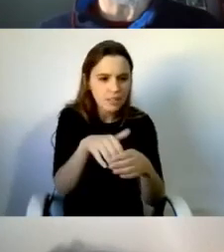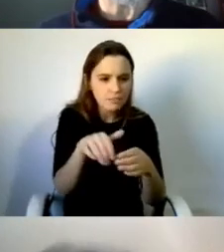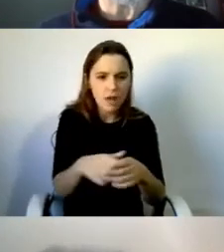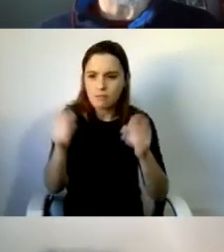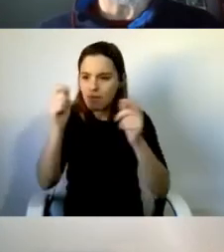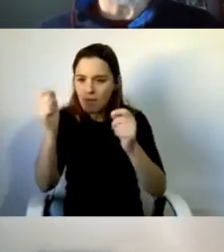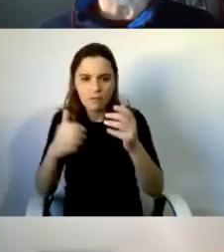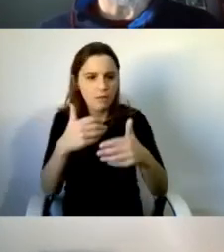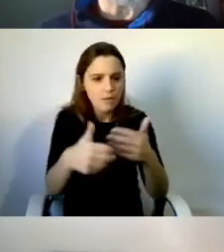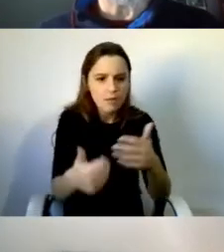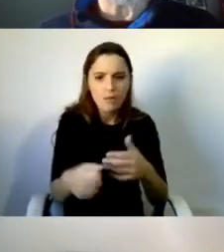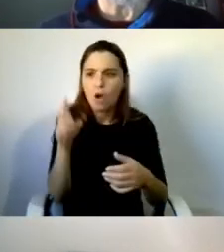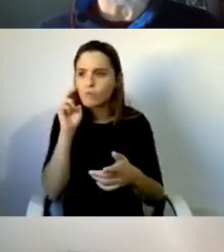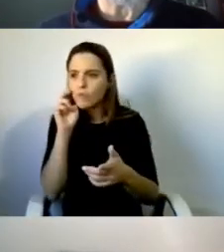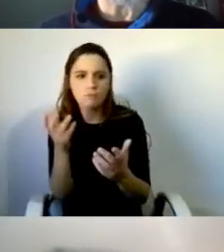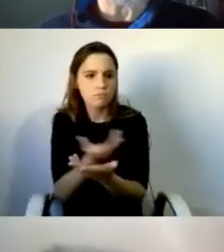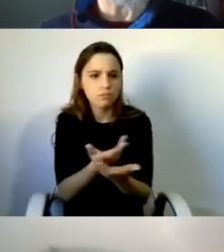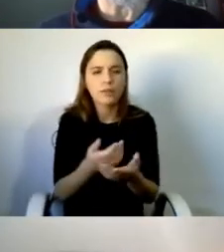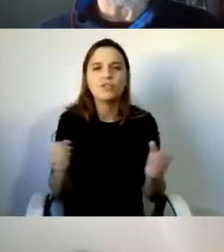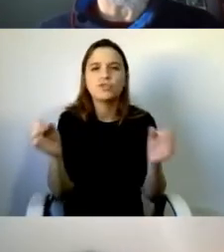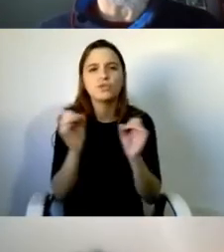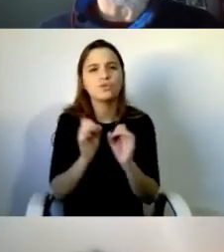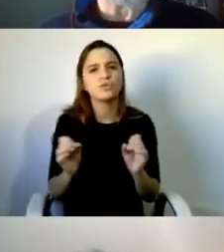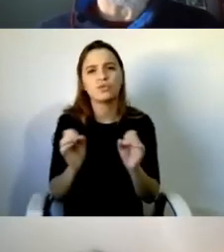I was the one going in and out,